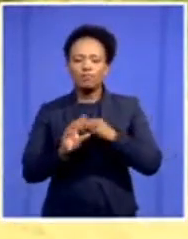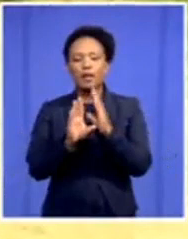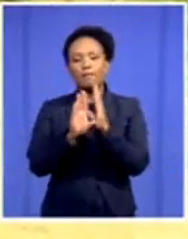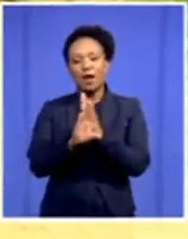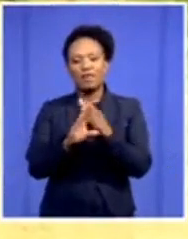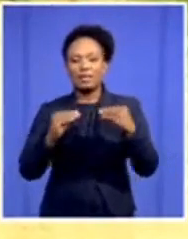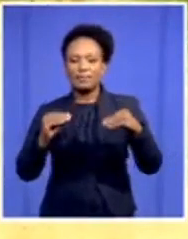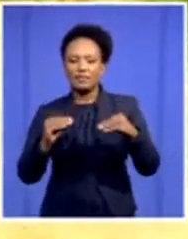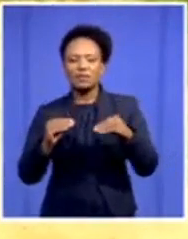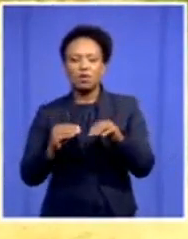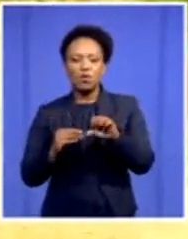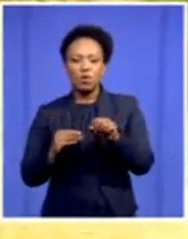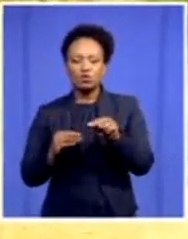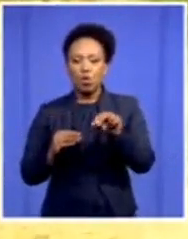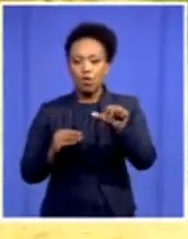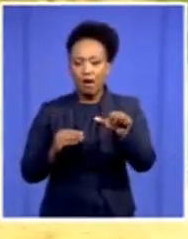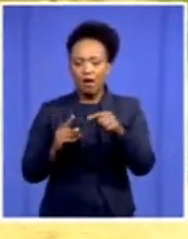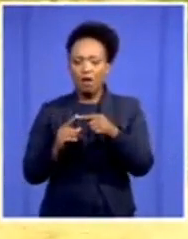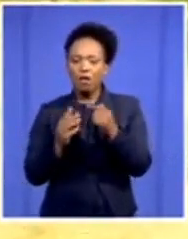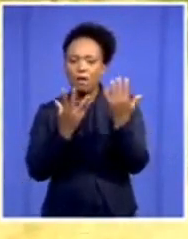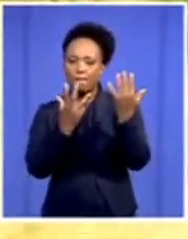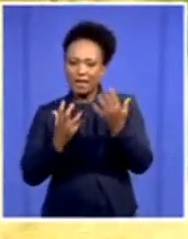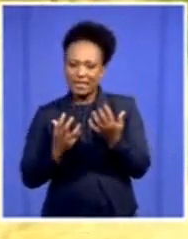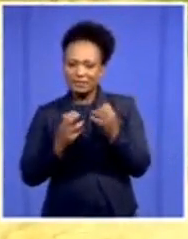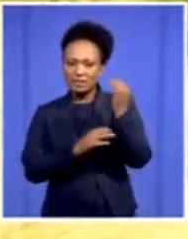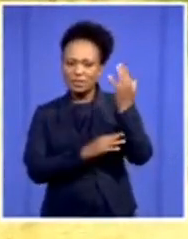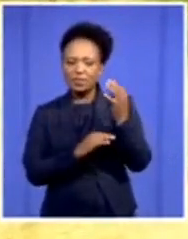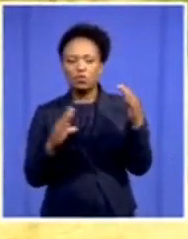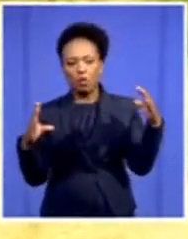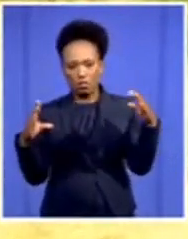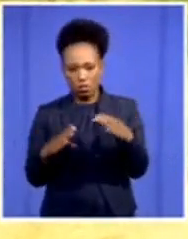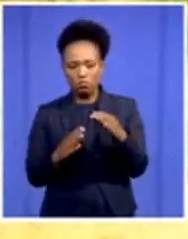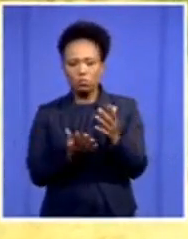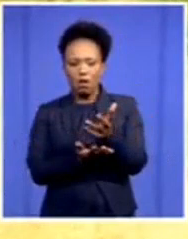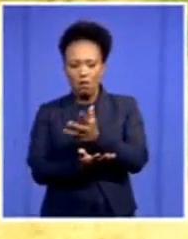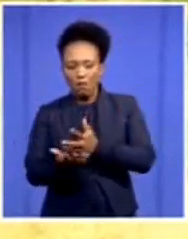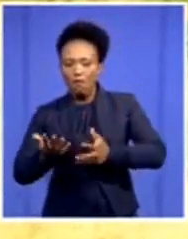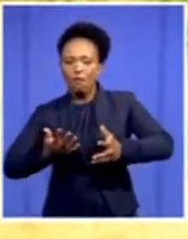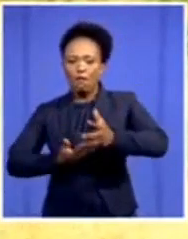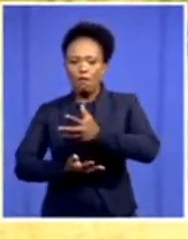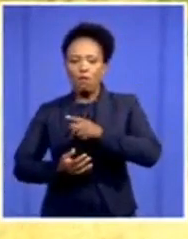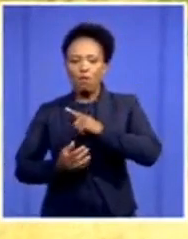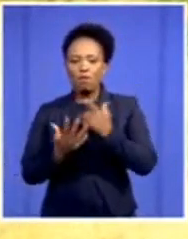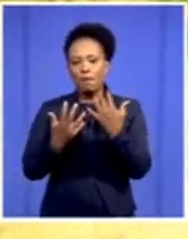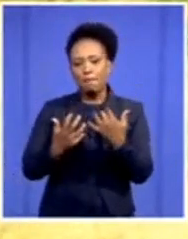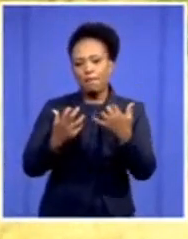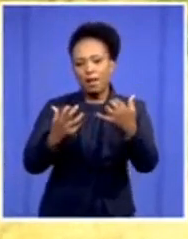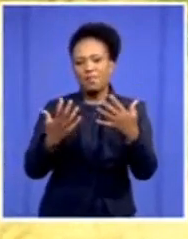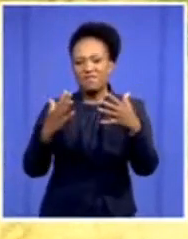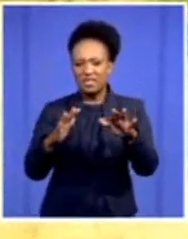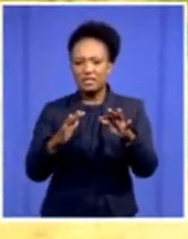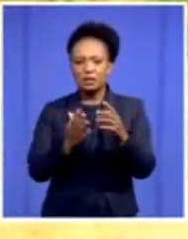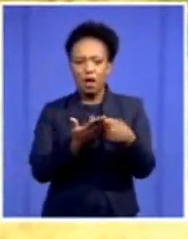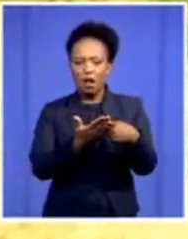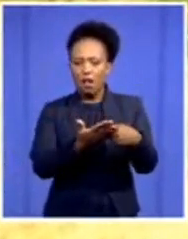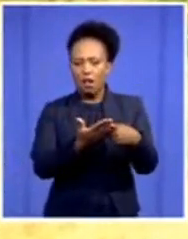the budget speech. You will know that from the parliament point of view, they have done their part, they've reflected on the SONA. But we believe that as a private